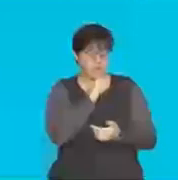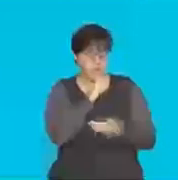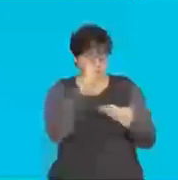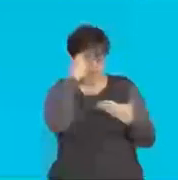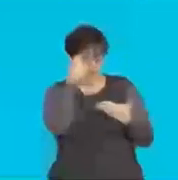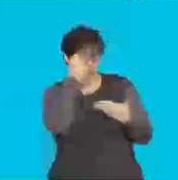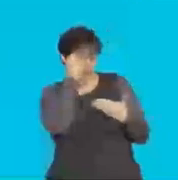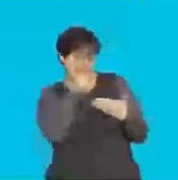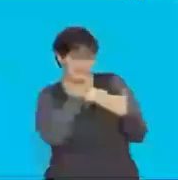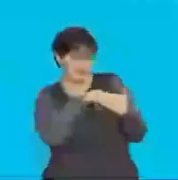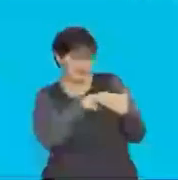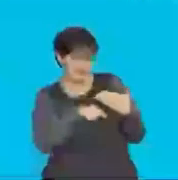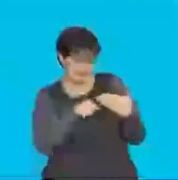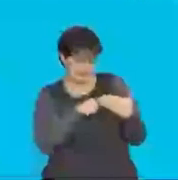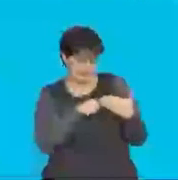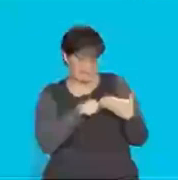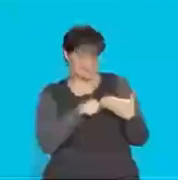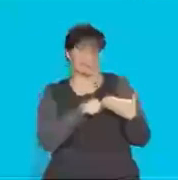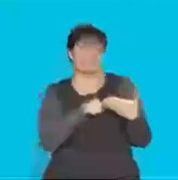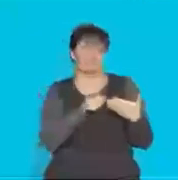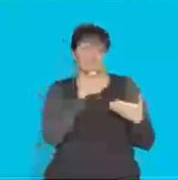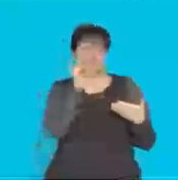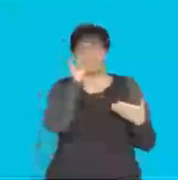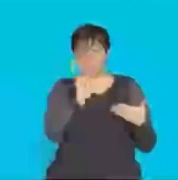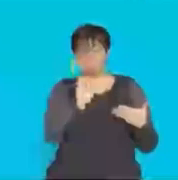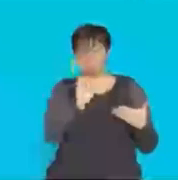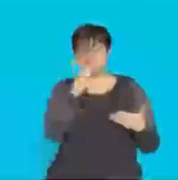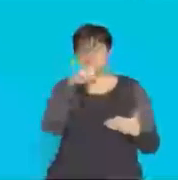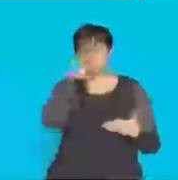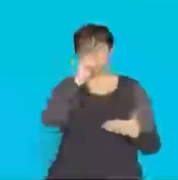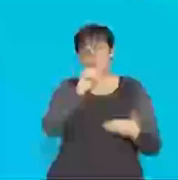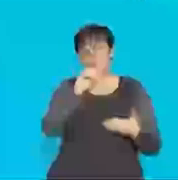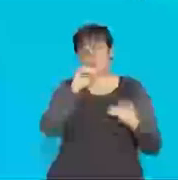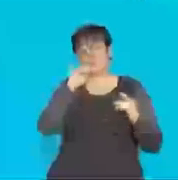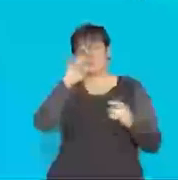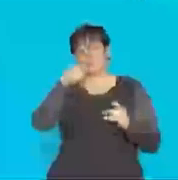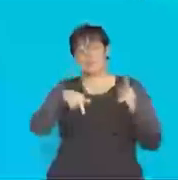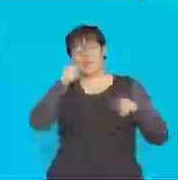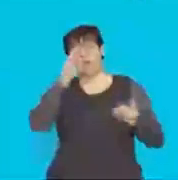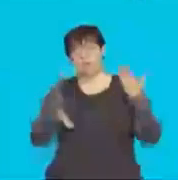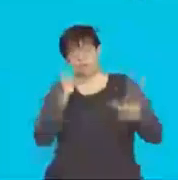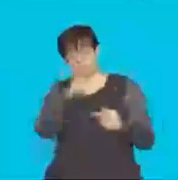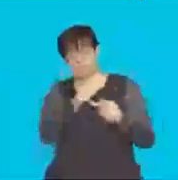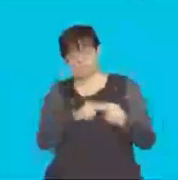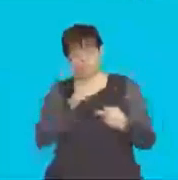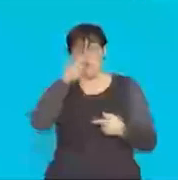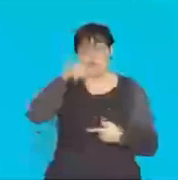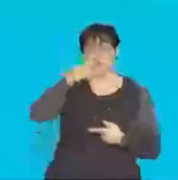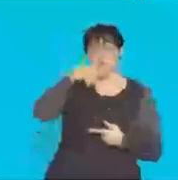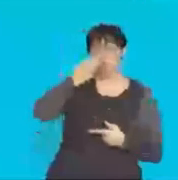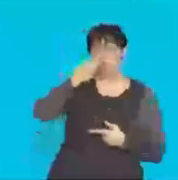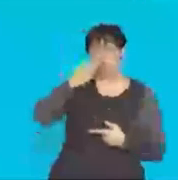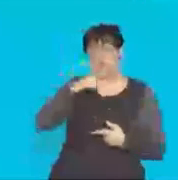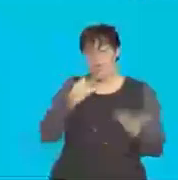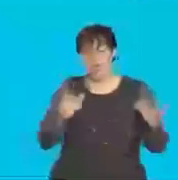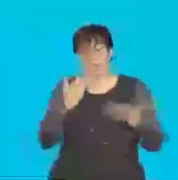use our understanding of terms to figure out the genotype ratios, the phenotype ratios, or even sometimes the possible